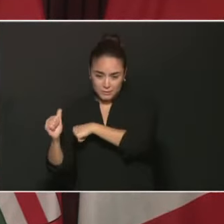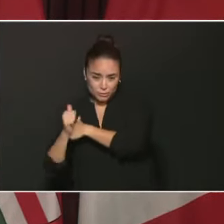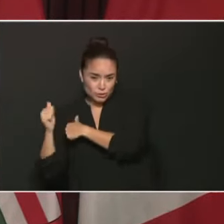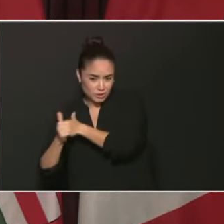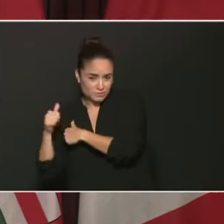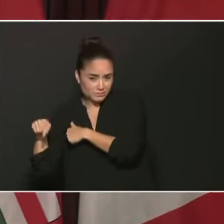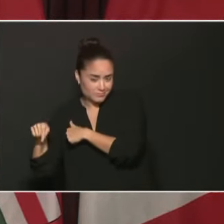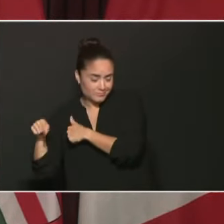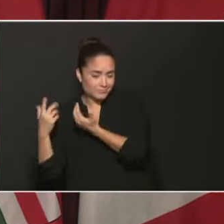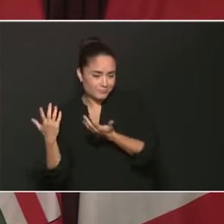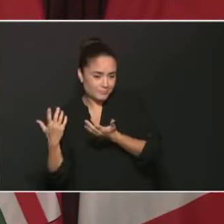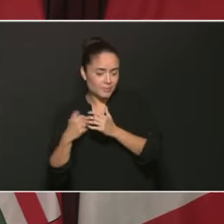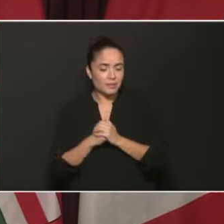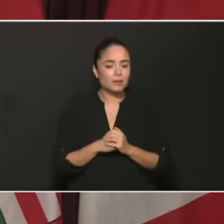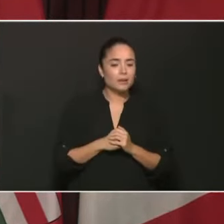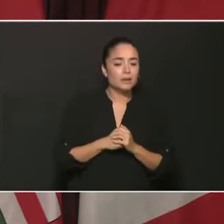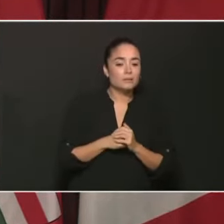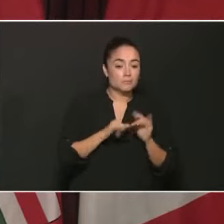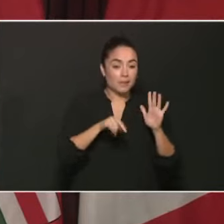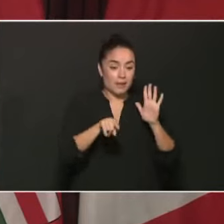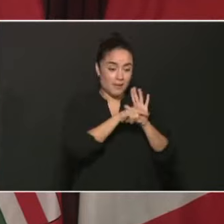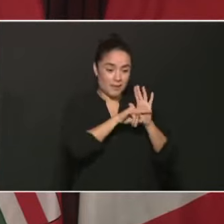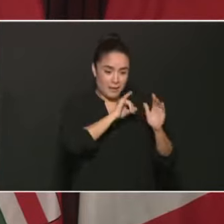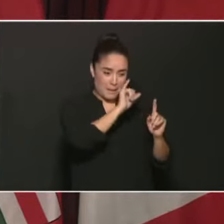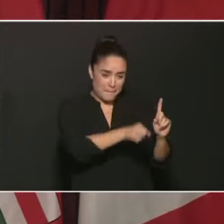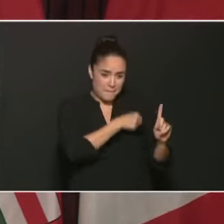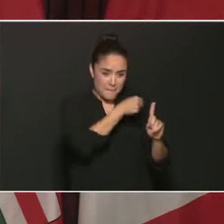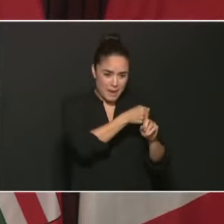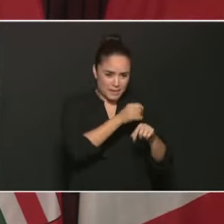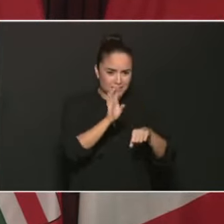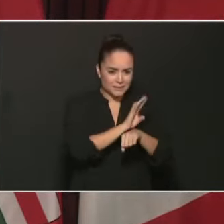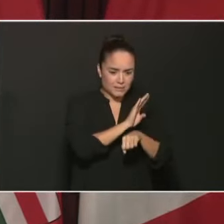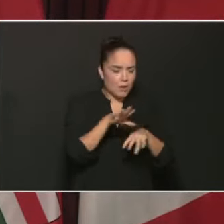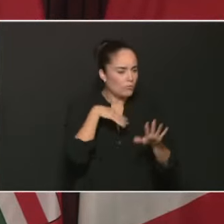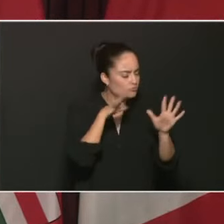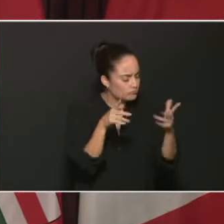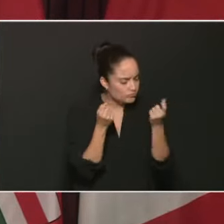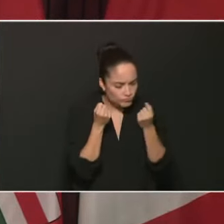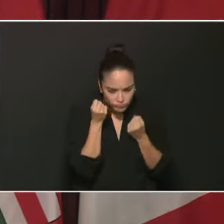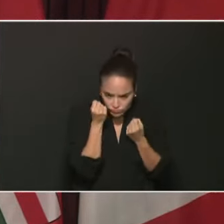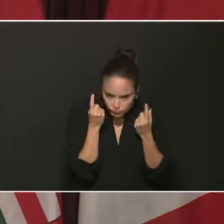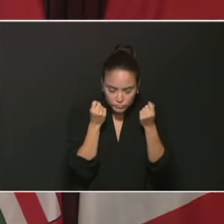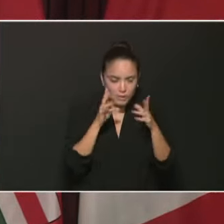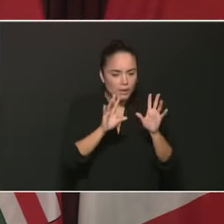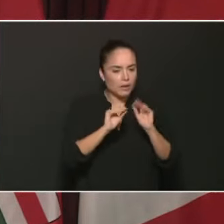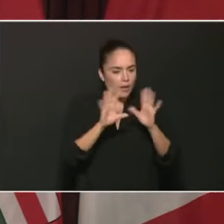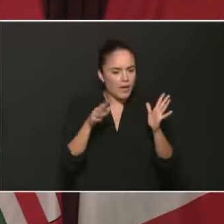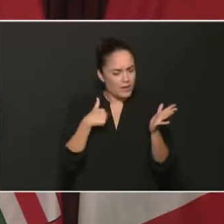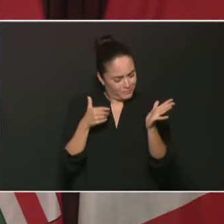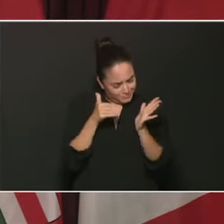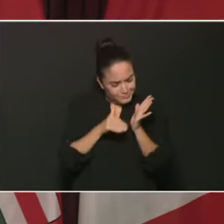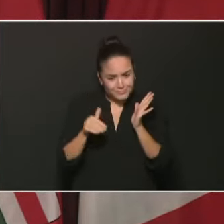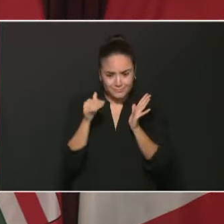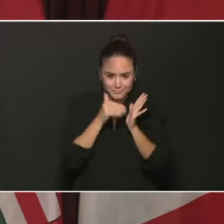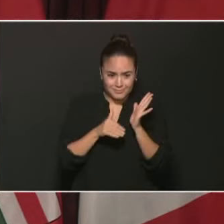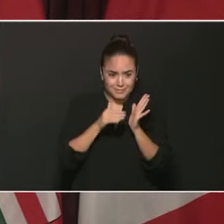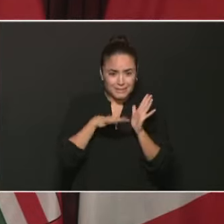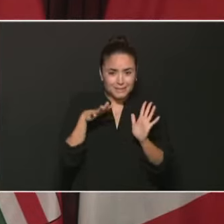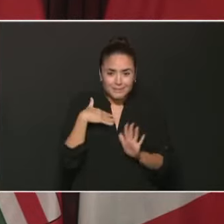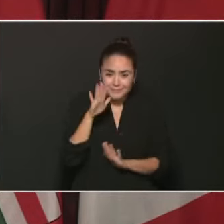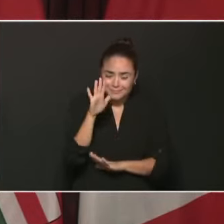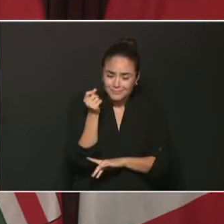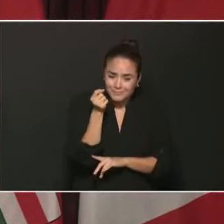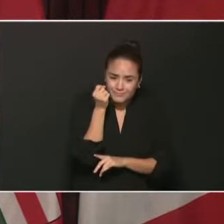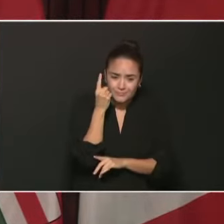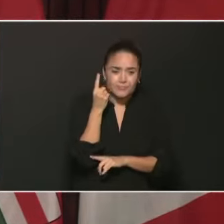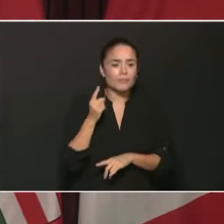negative impacts of public health measures to any business. So that's clear, and I've said that multiple times. We want to be responsive to the